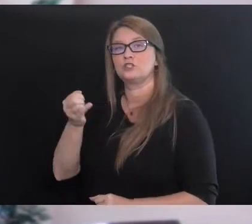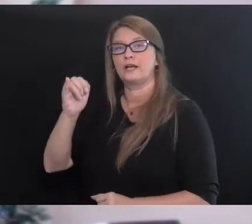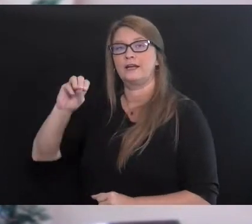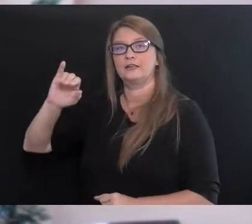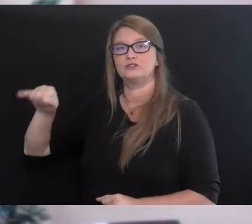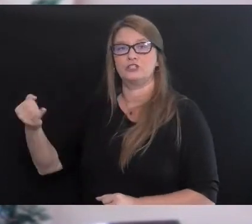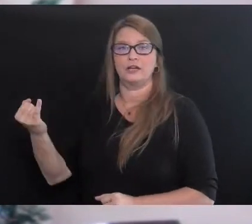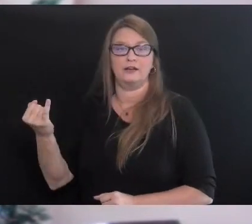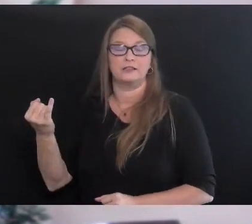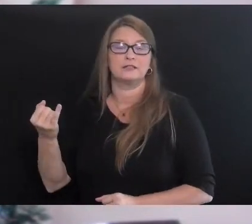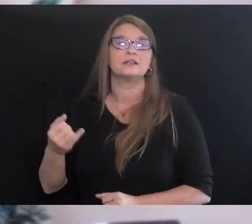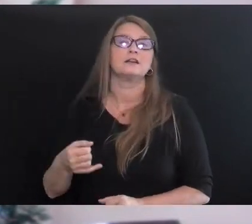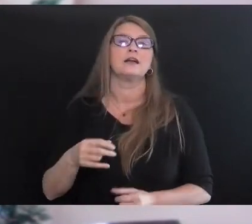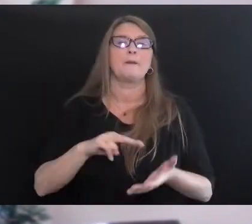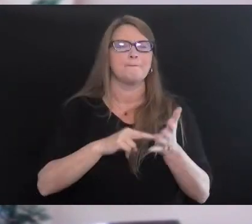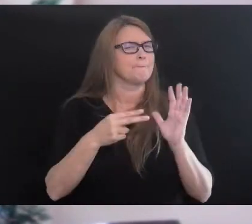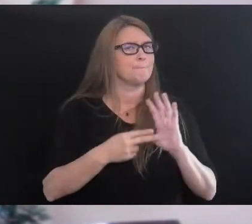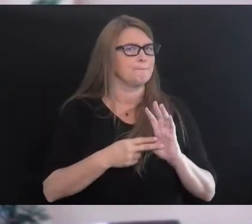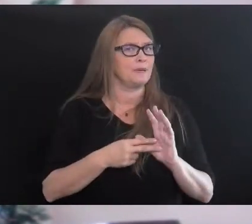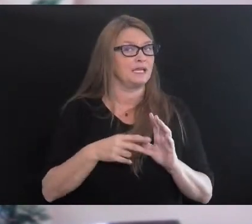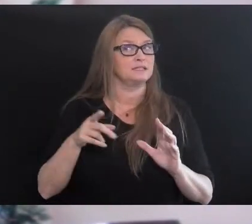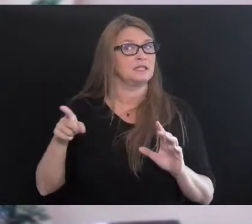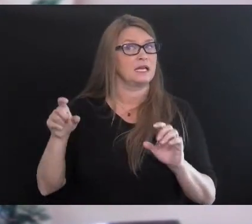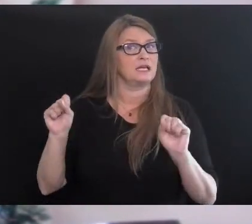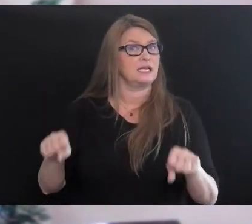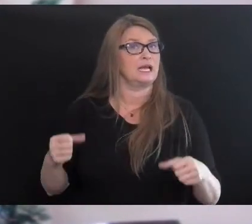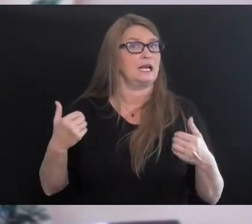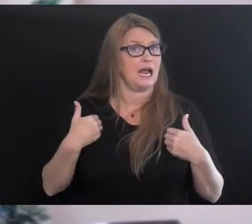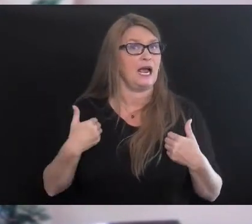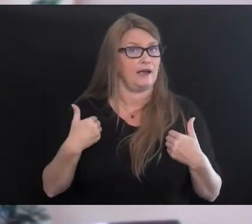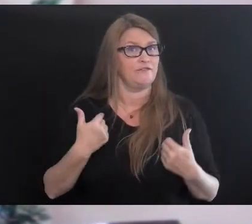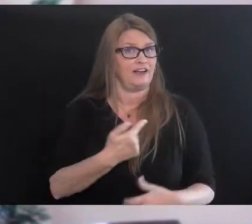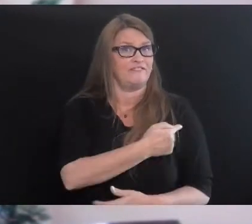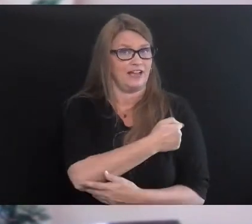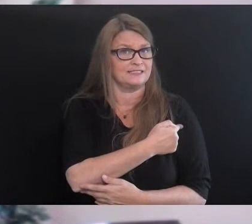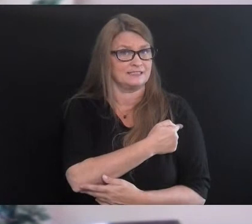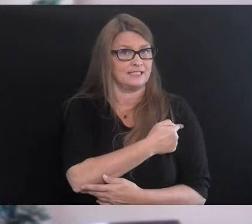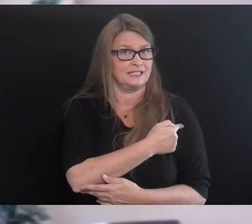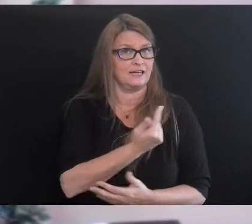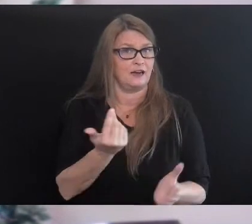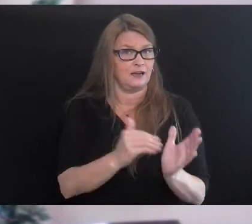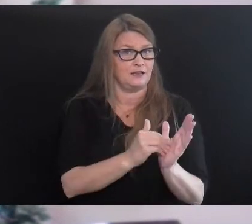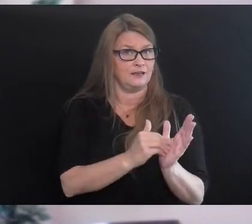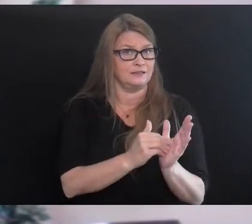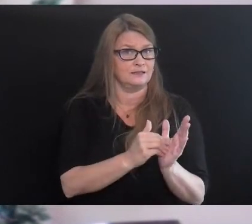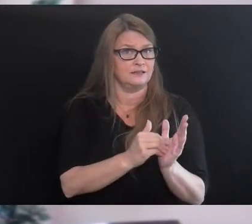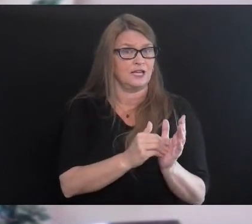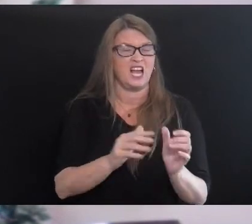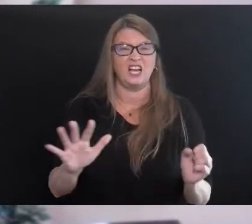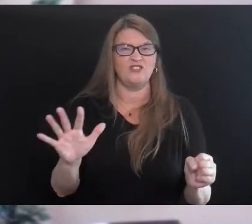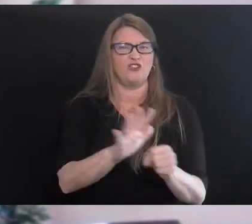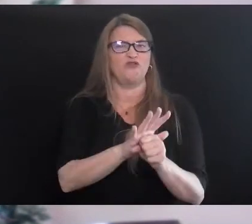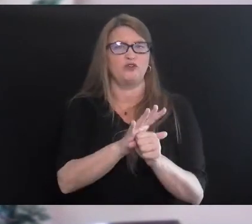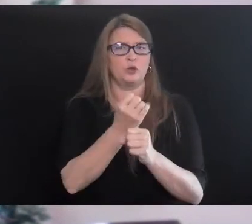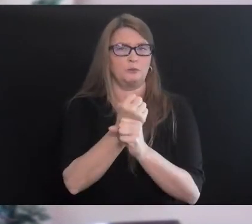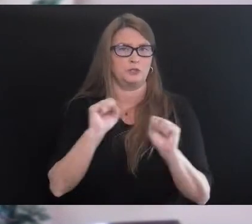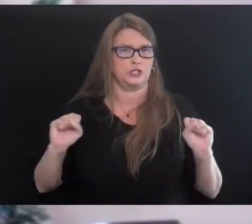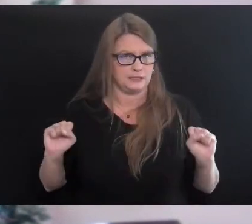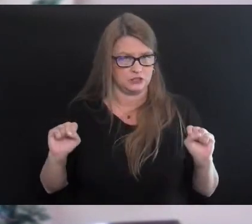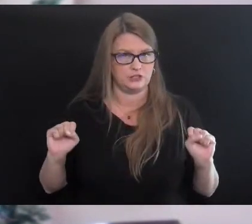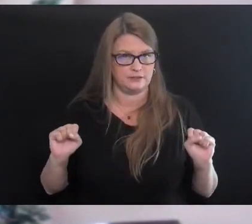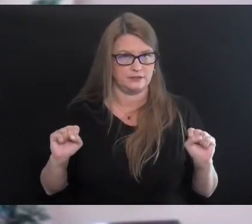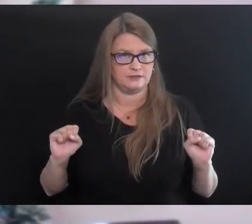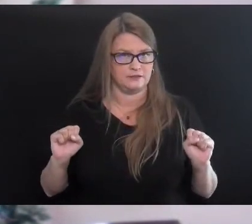Johnson, that they are eligible to be vaccinated and that they have full potency, full